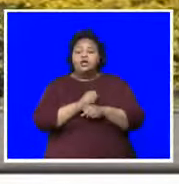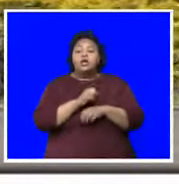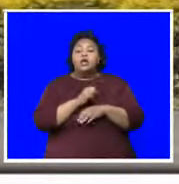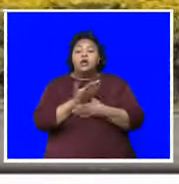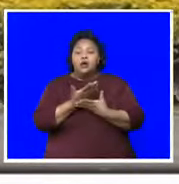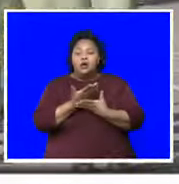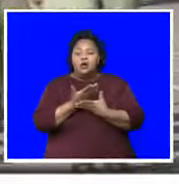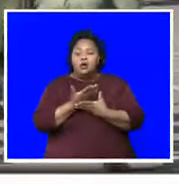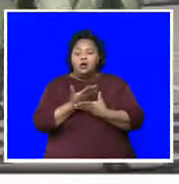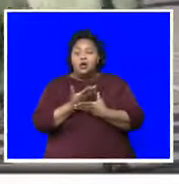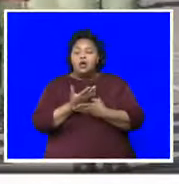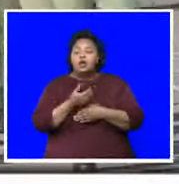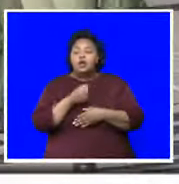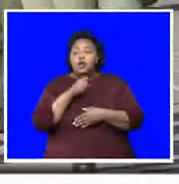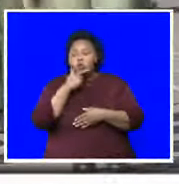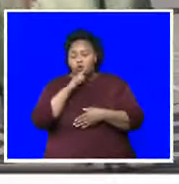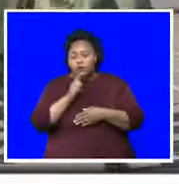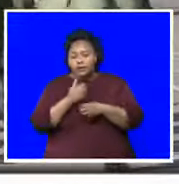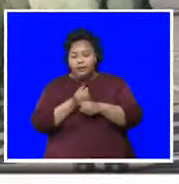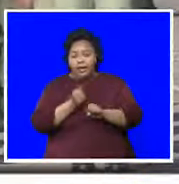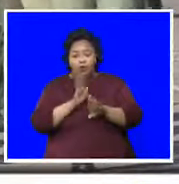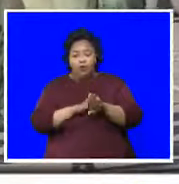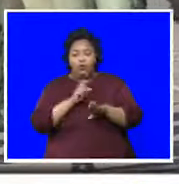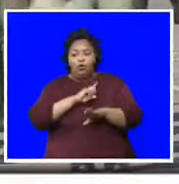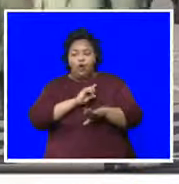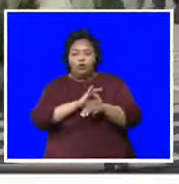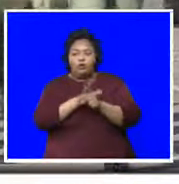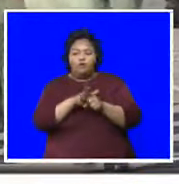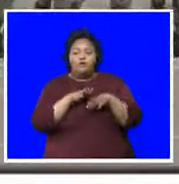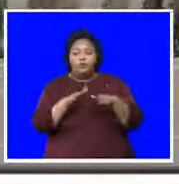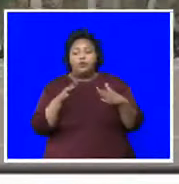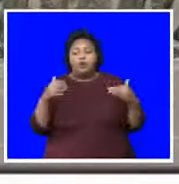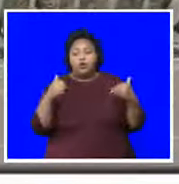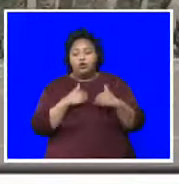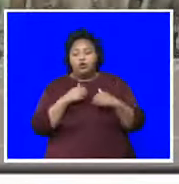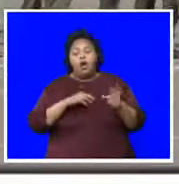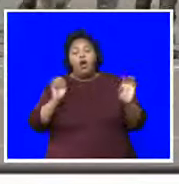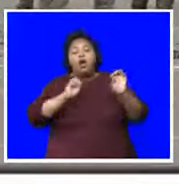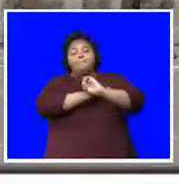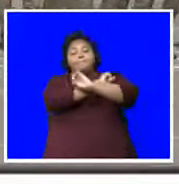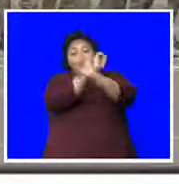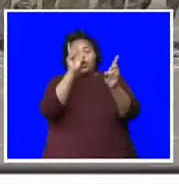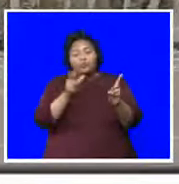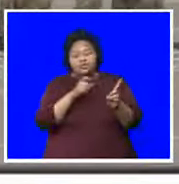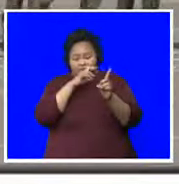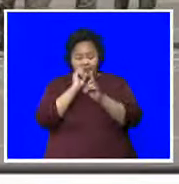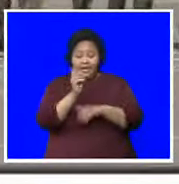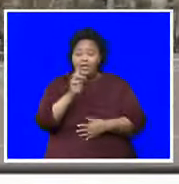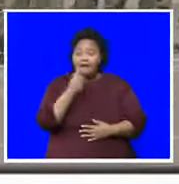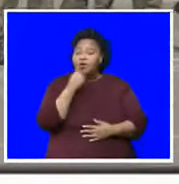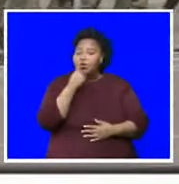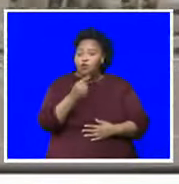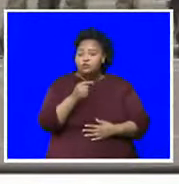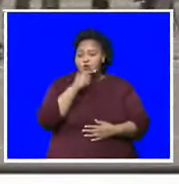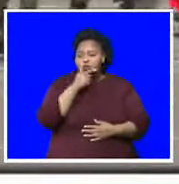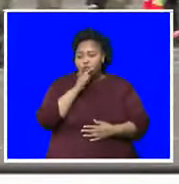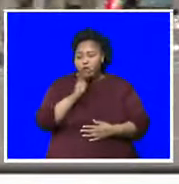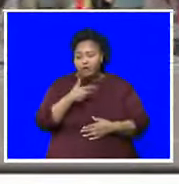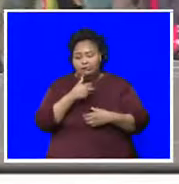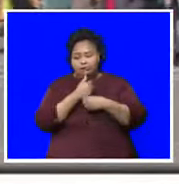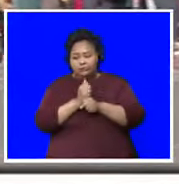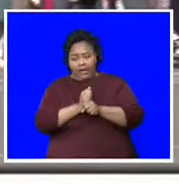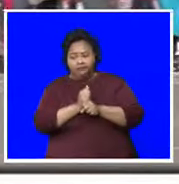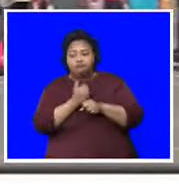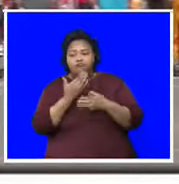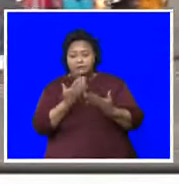COVID-19 pandemic. His Majesty's Correctional Service Public Relations Officer Kukuletu Dlamini says this day allows them to